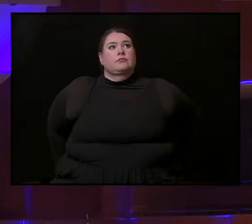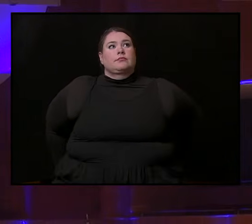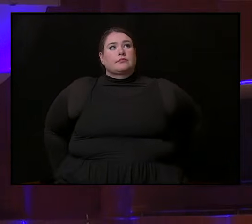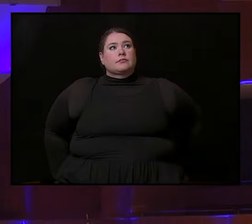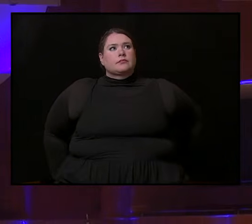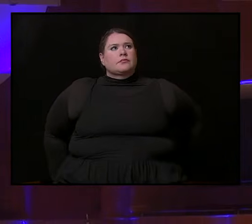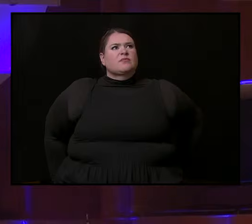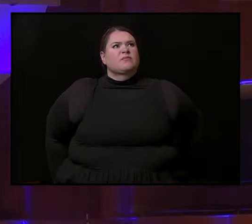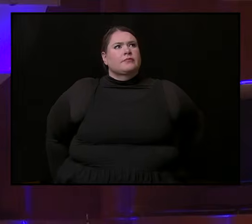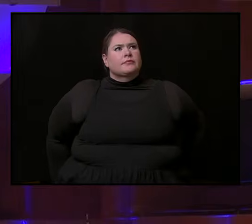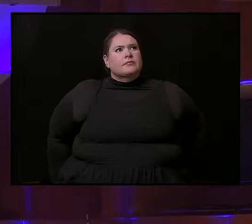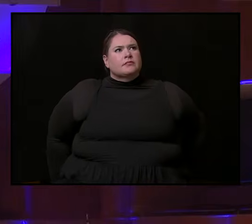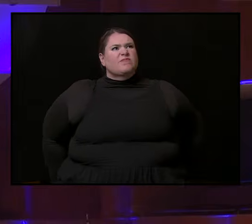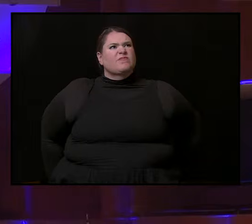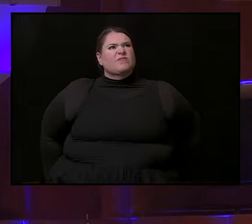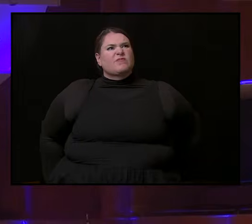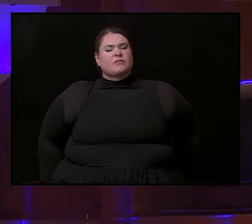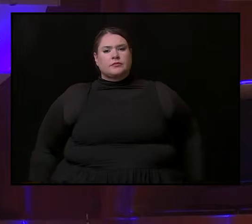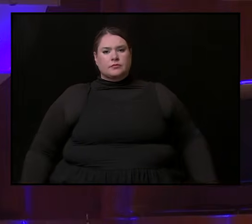Okay, all right.